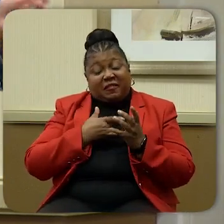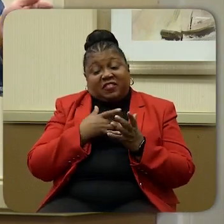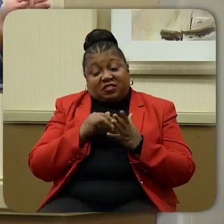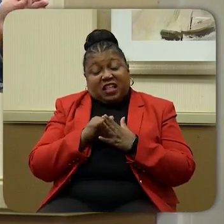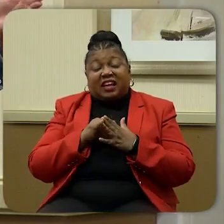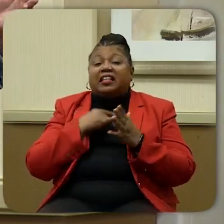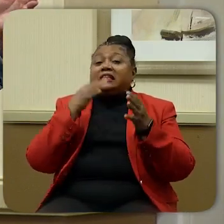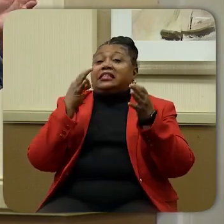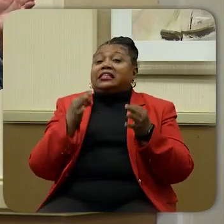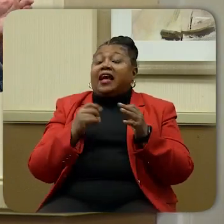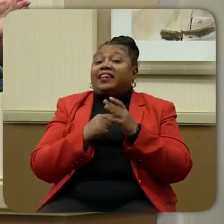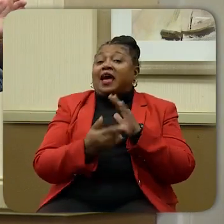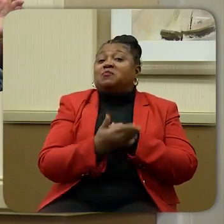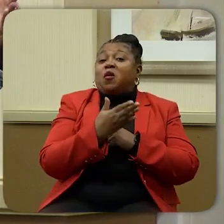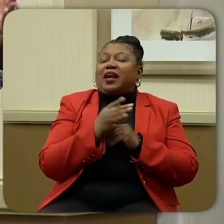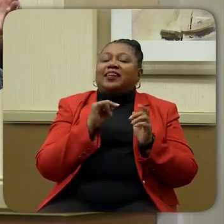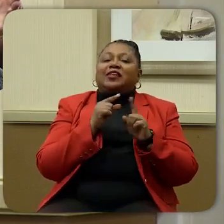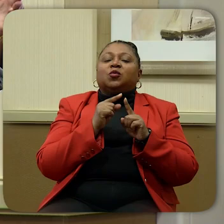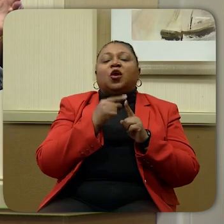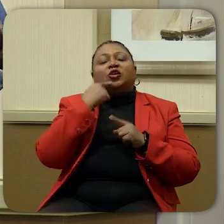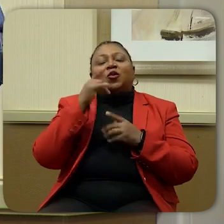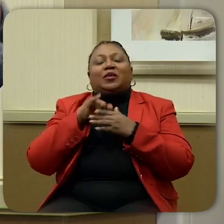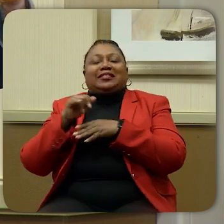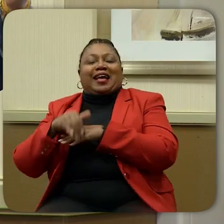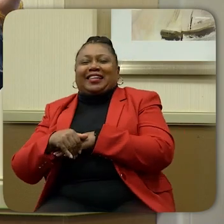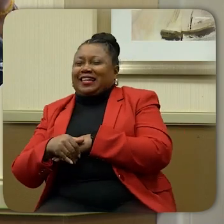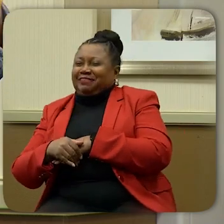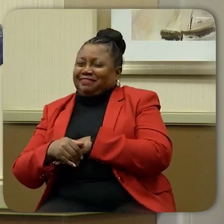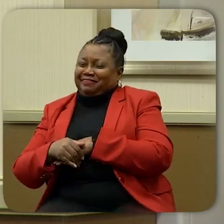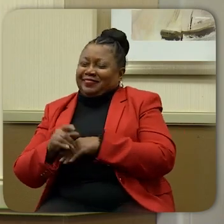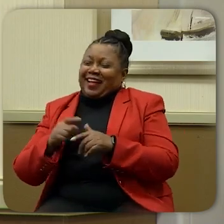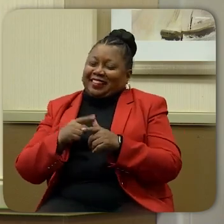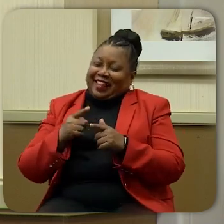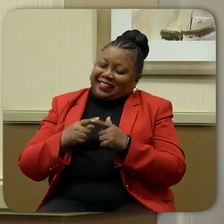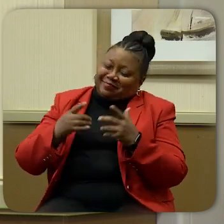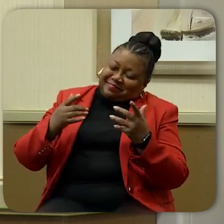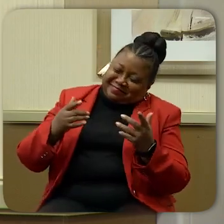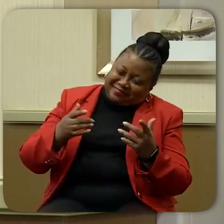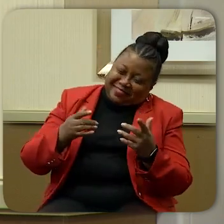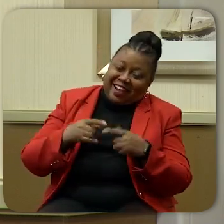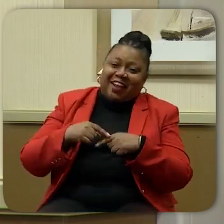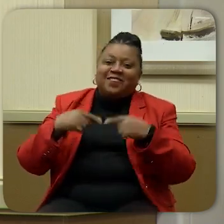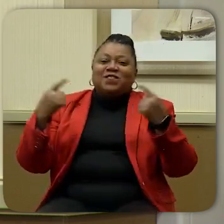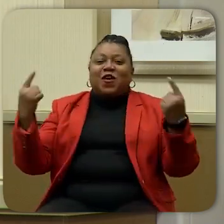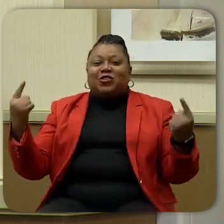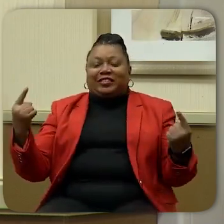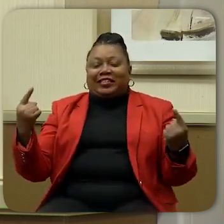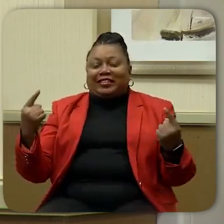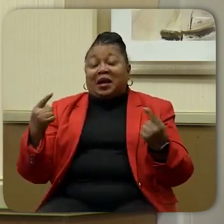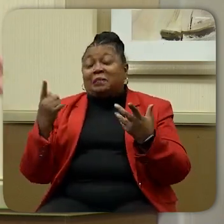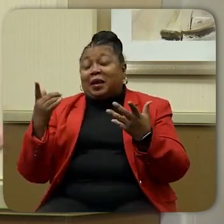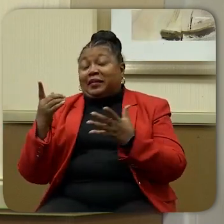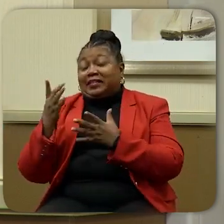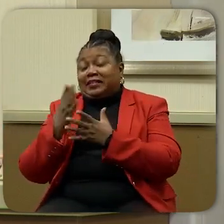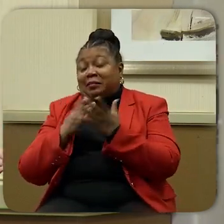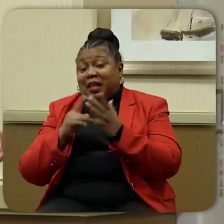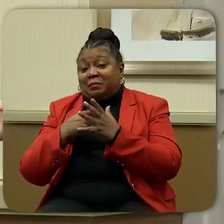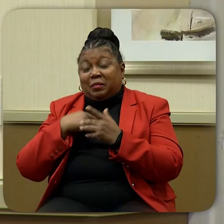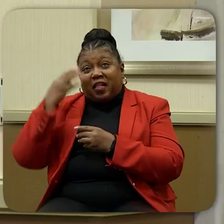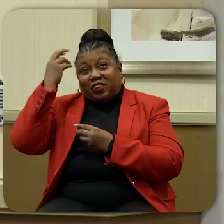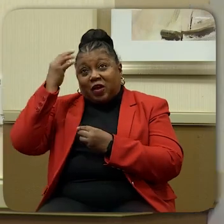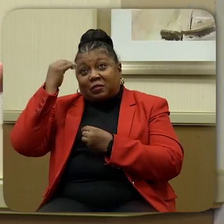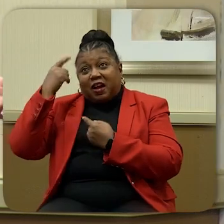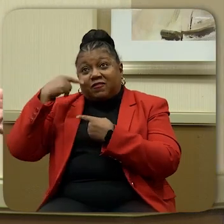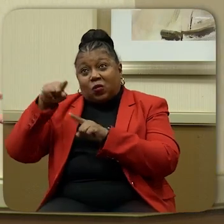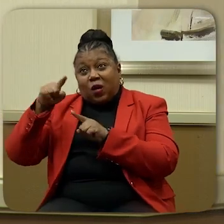like they decided that morning that's their word and they told us that night, right? And then versus, you know, it may be something that people have thought about